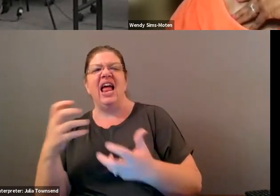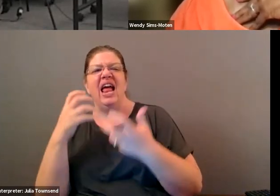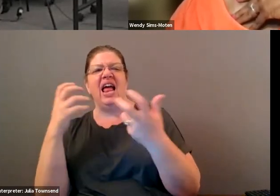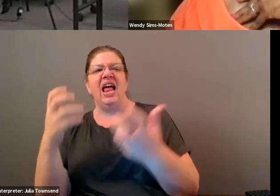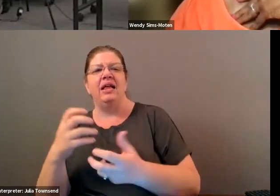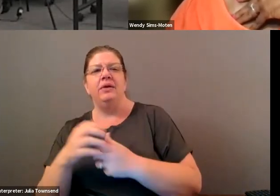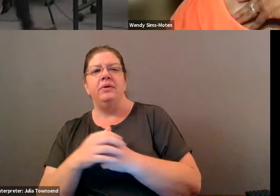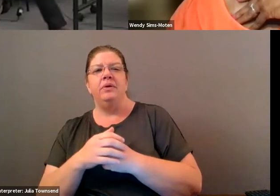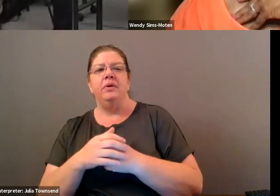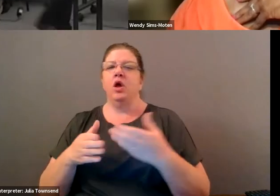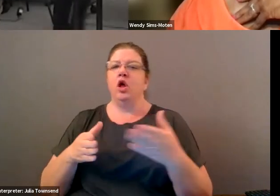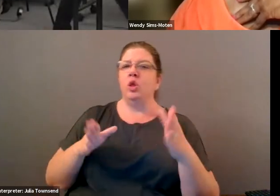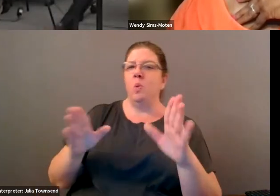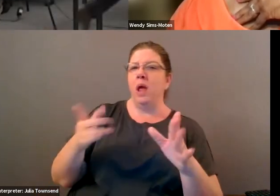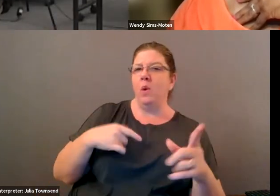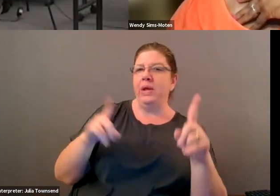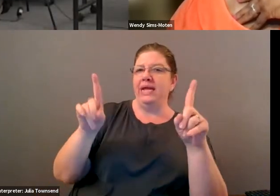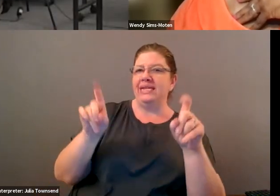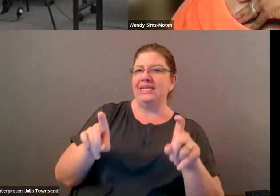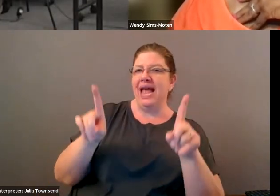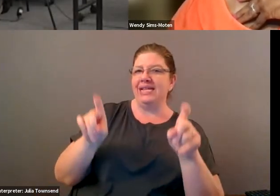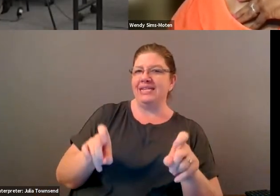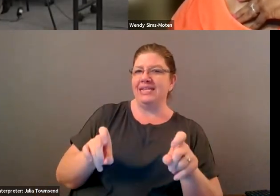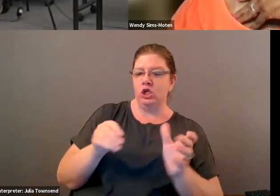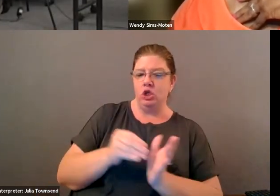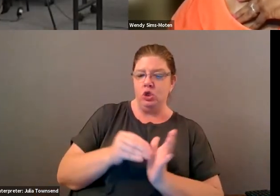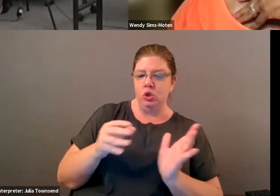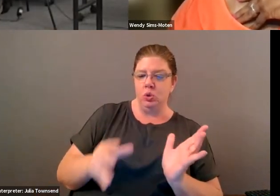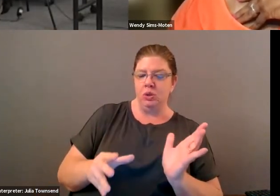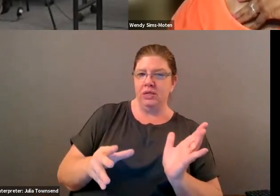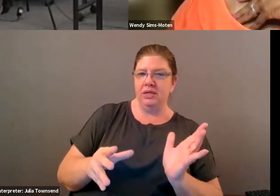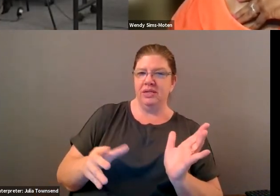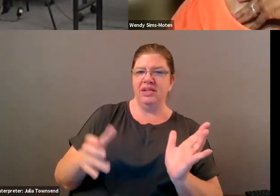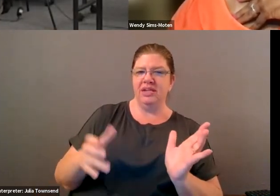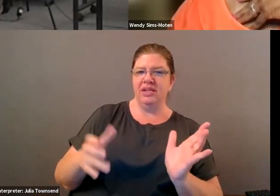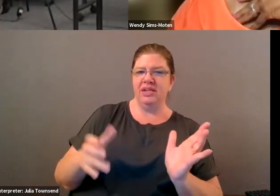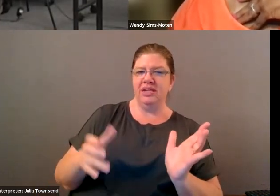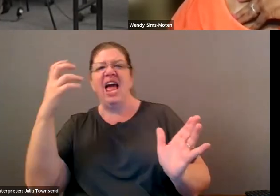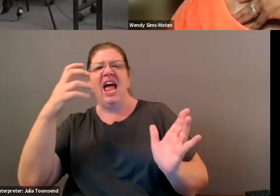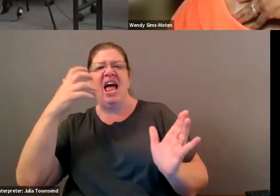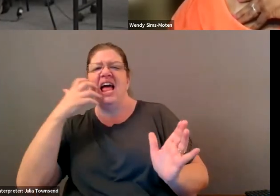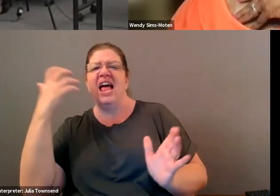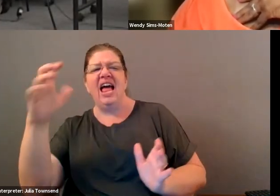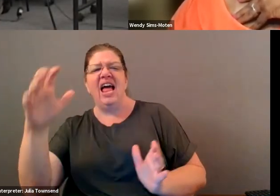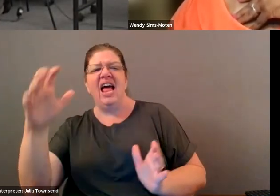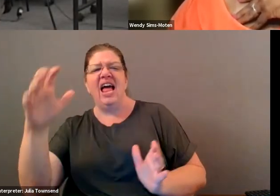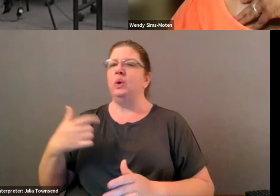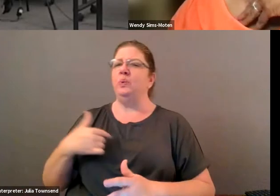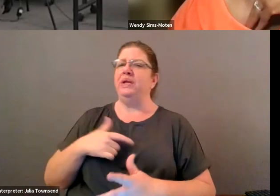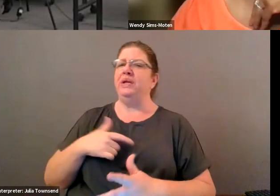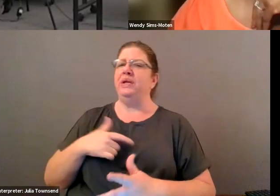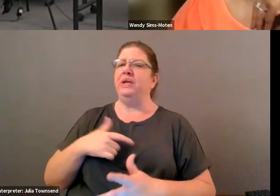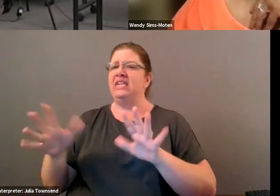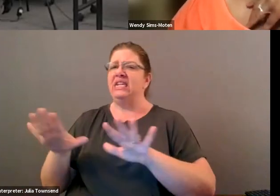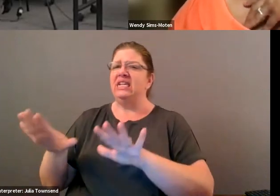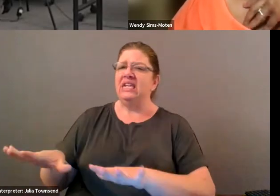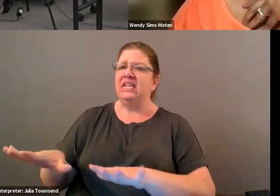The way that we tested students, we need to. The way that we tested